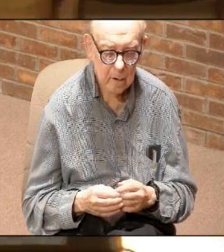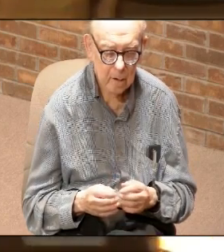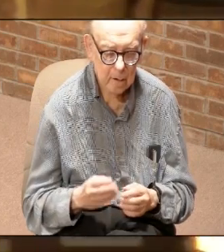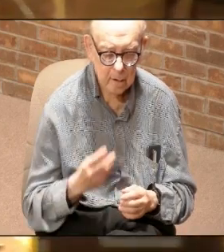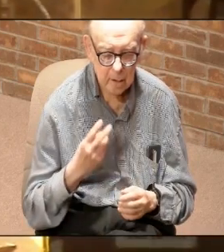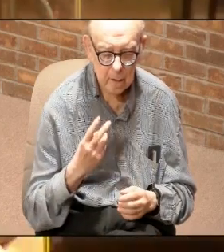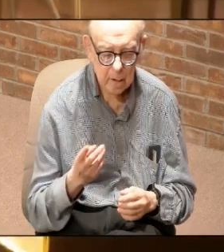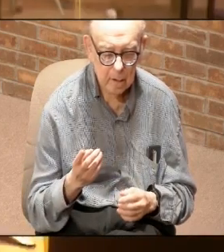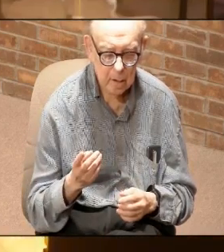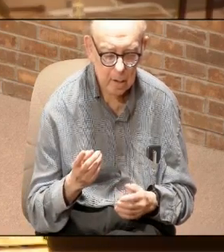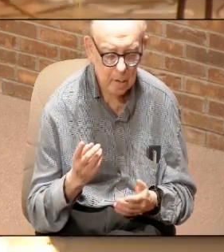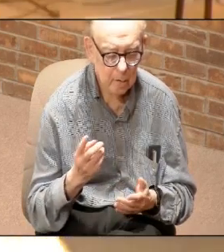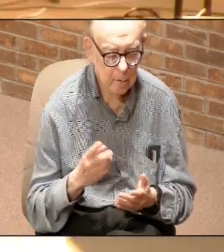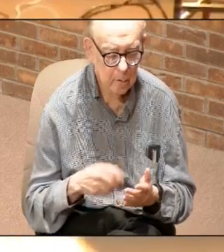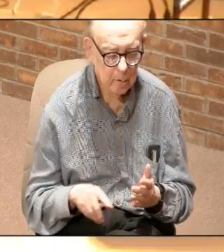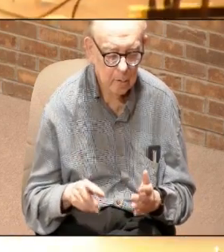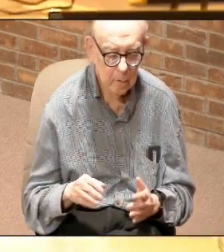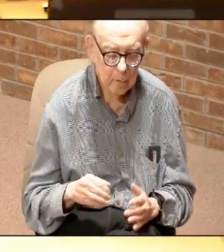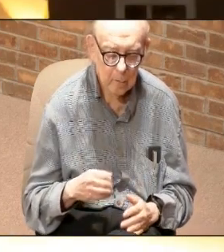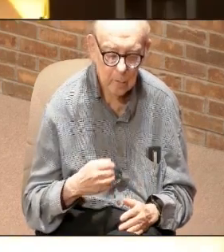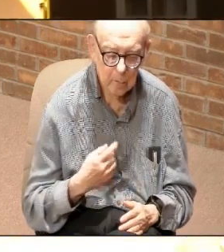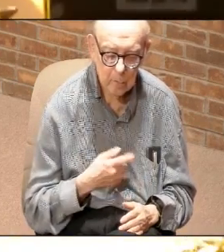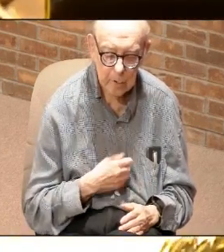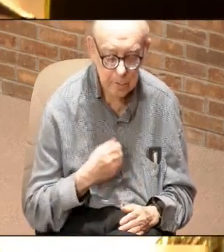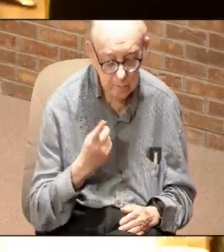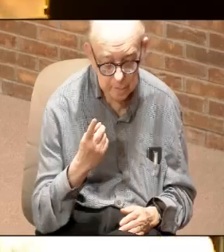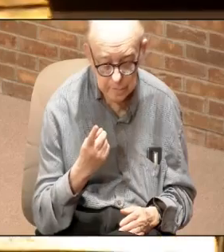You see, what we don't realize is this.